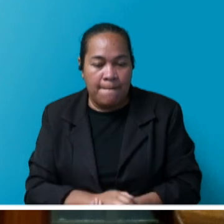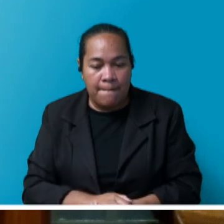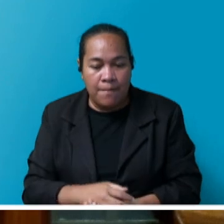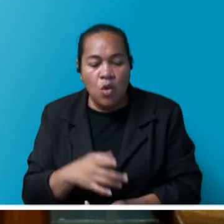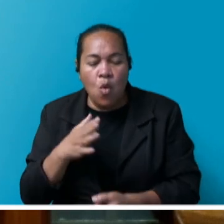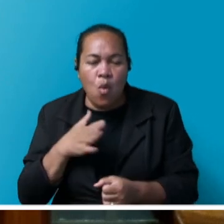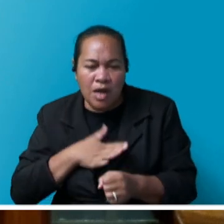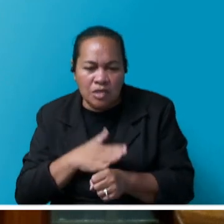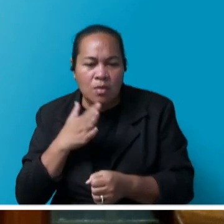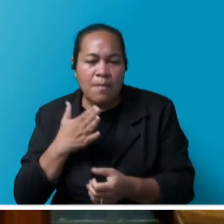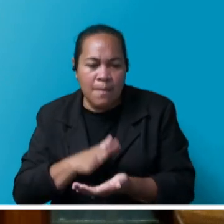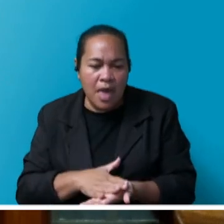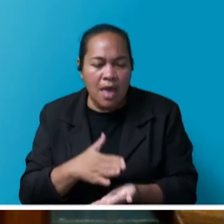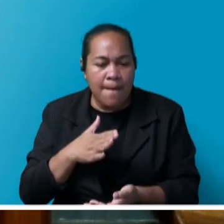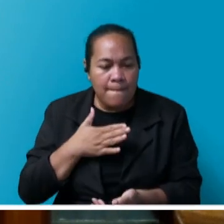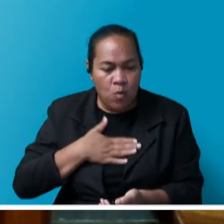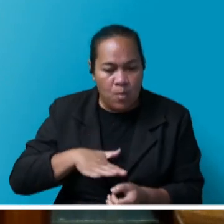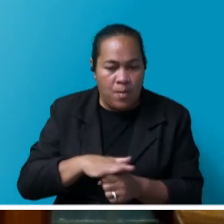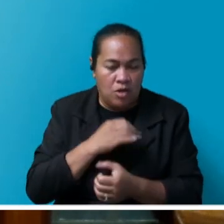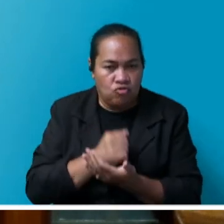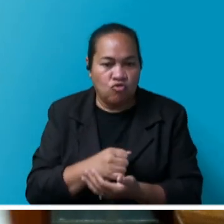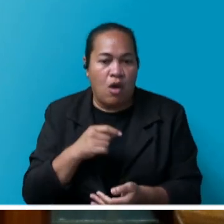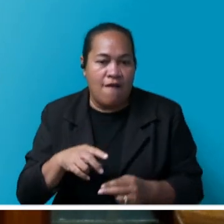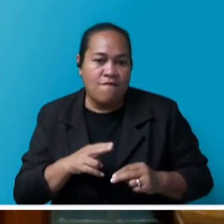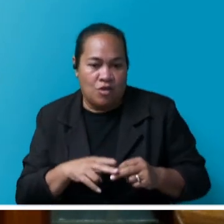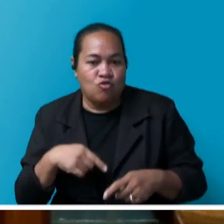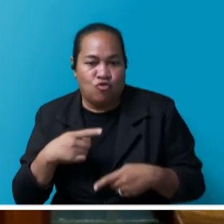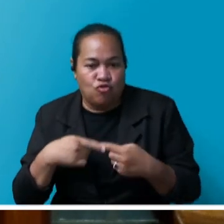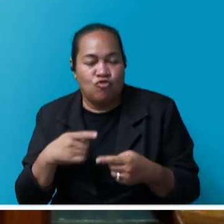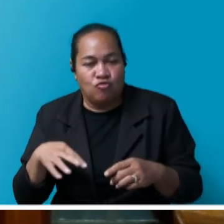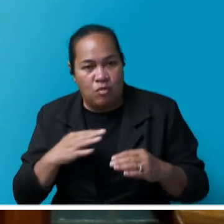remains a global leader in responsible and innovative tourism practices.